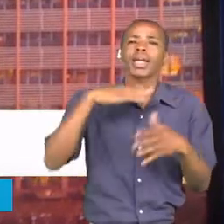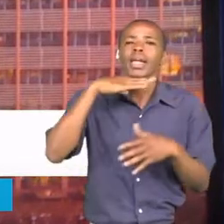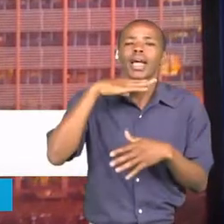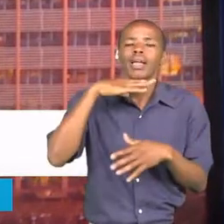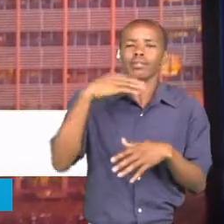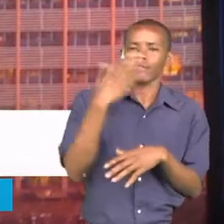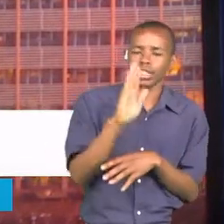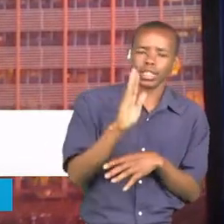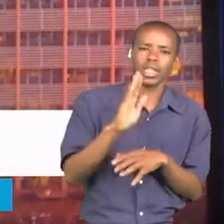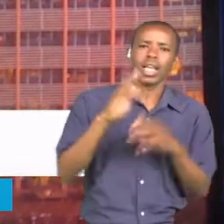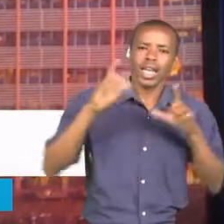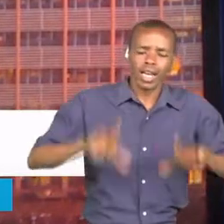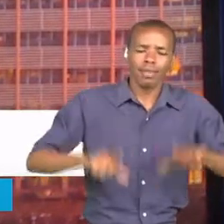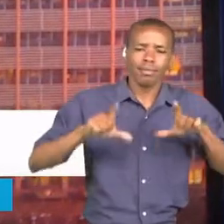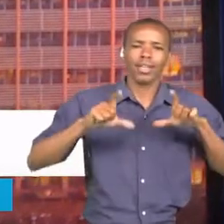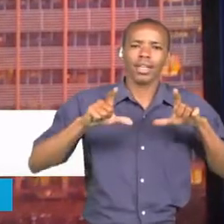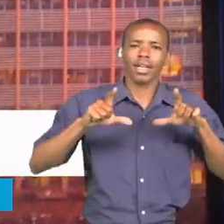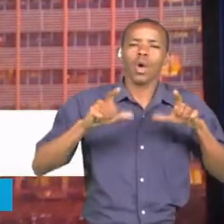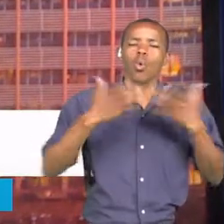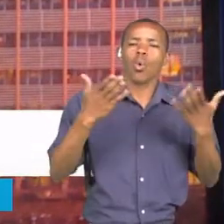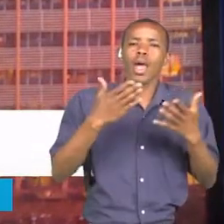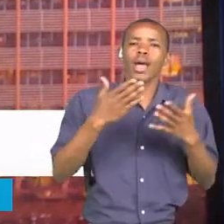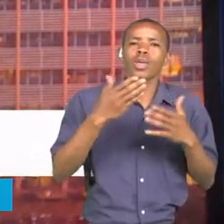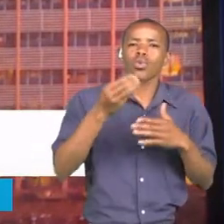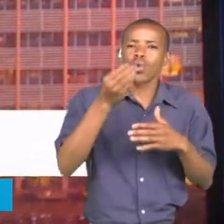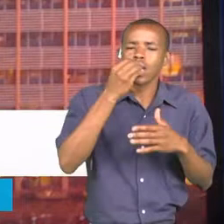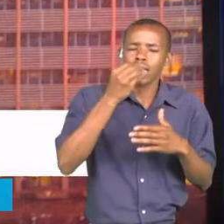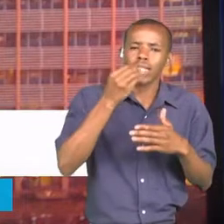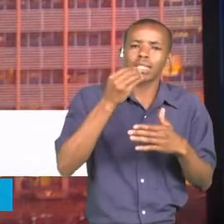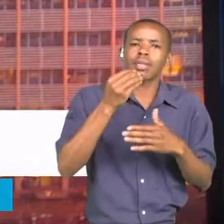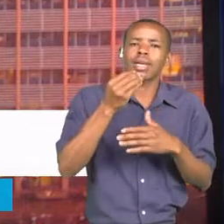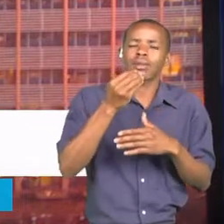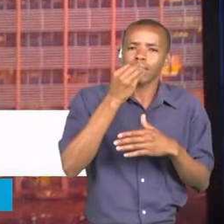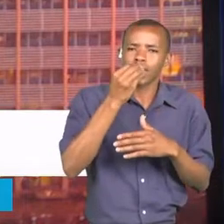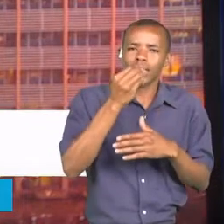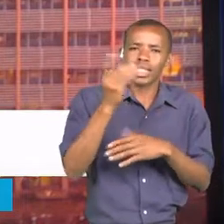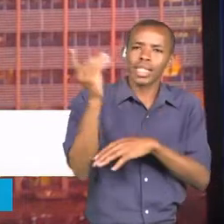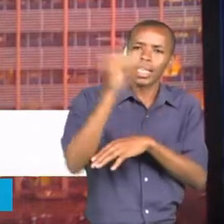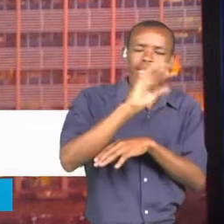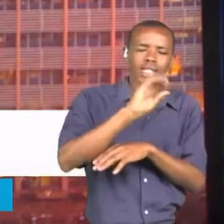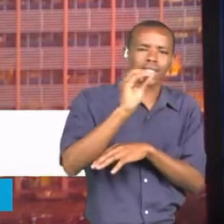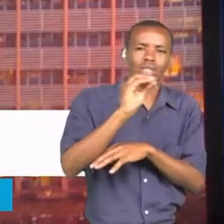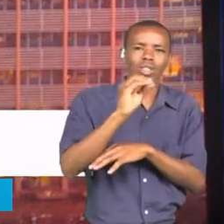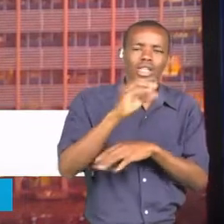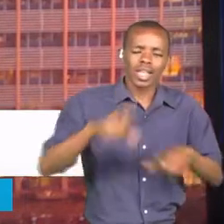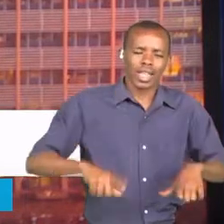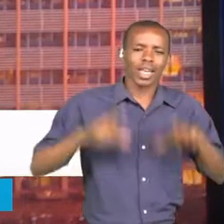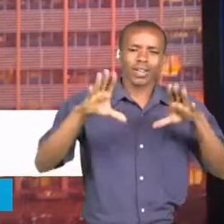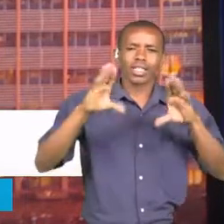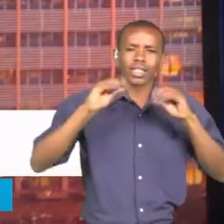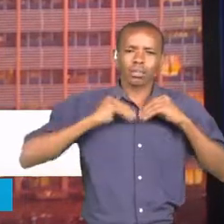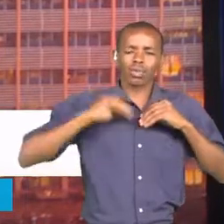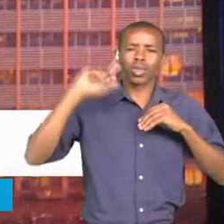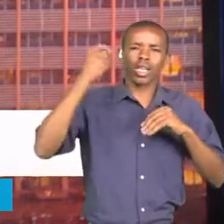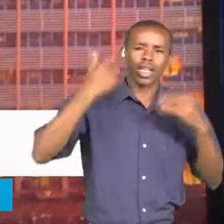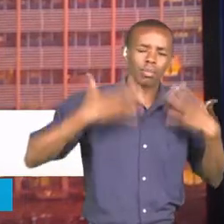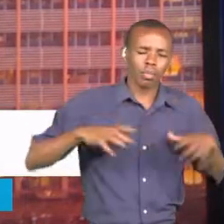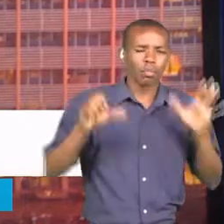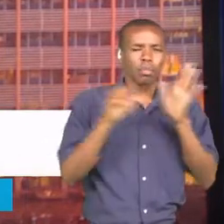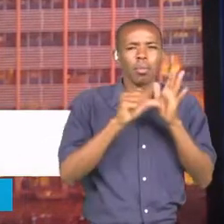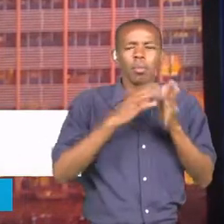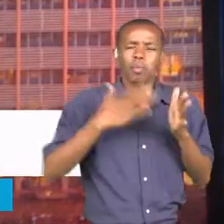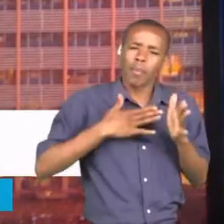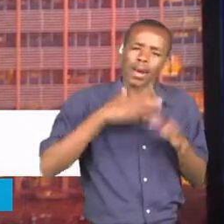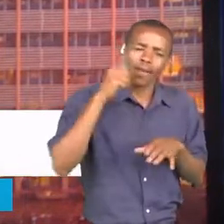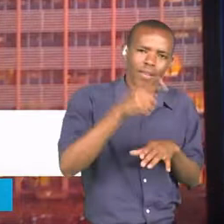though living a life where you cannot eat 3 square meals a day is a lifestyle that is acceptable for a Kenyan. Mm-hmm. That is my problem,